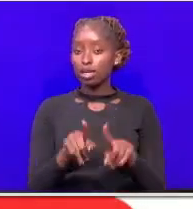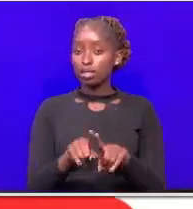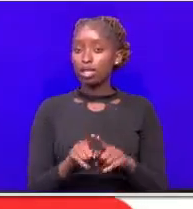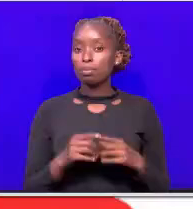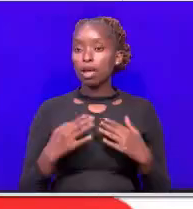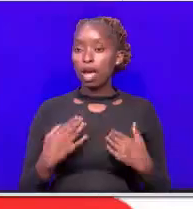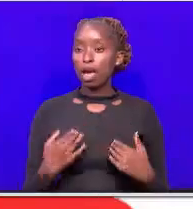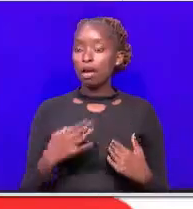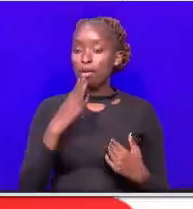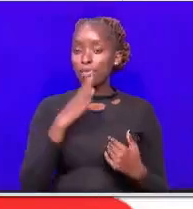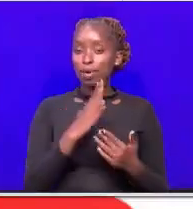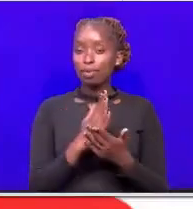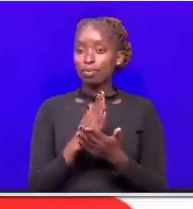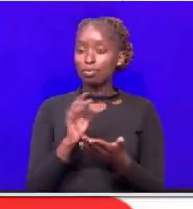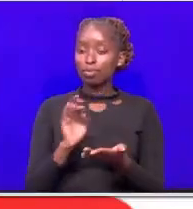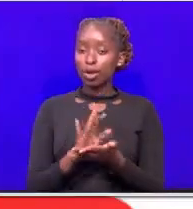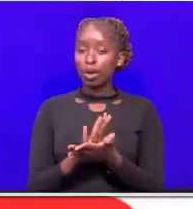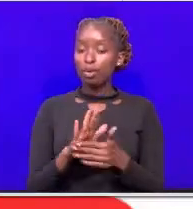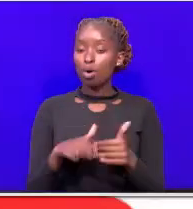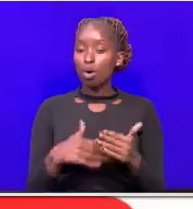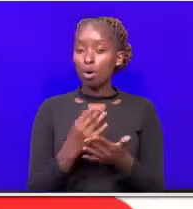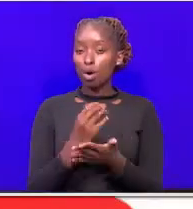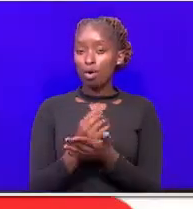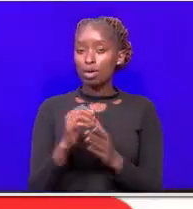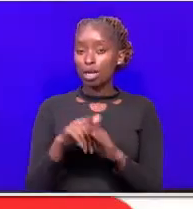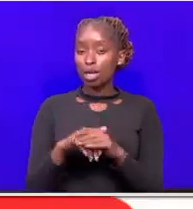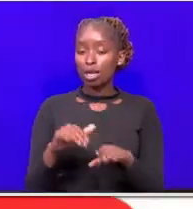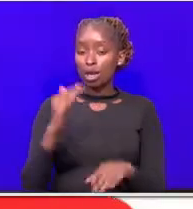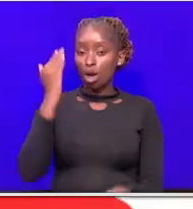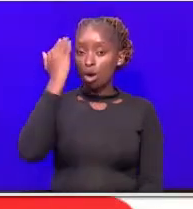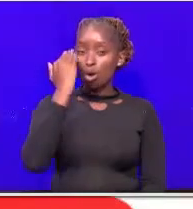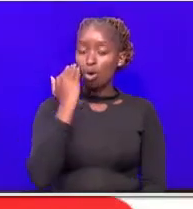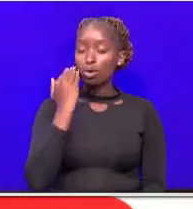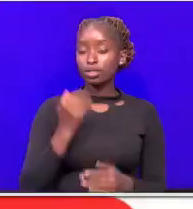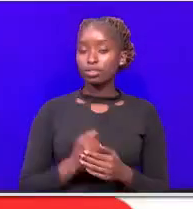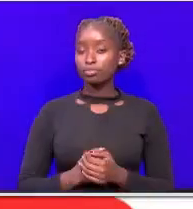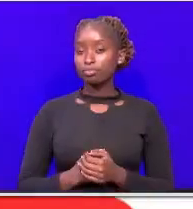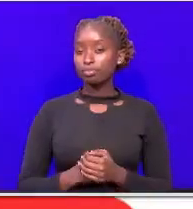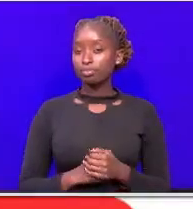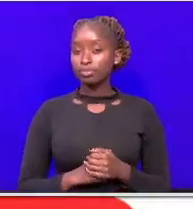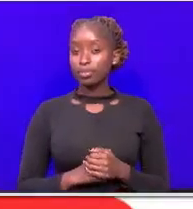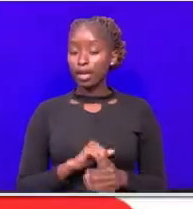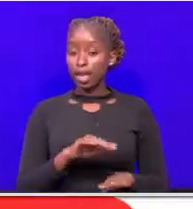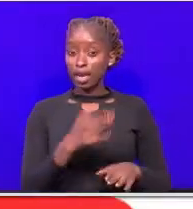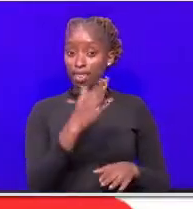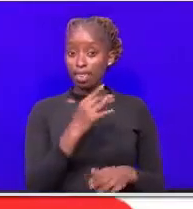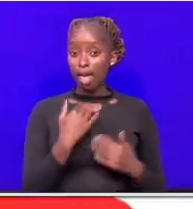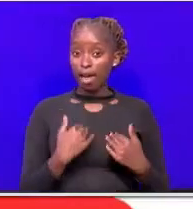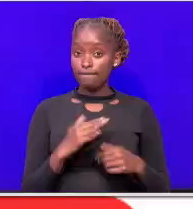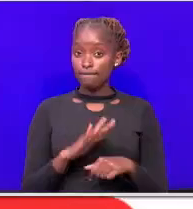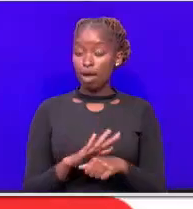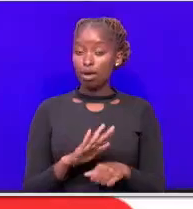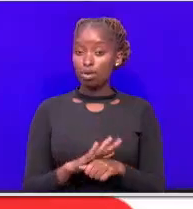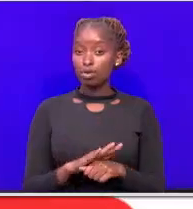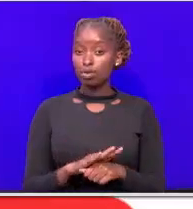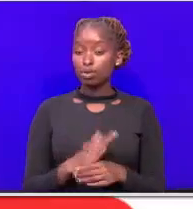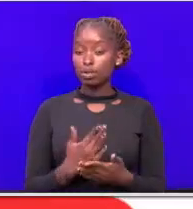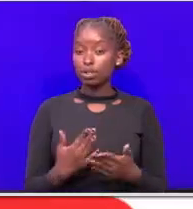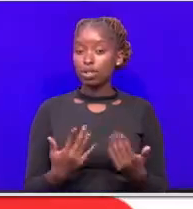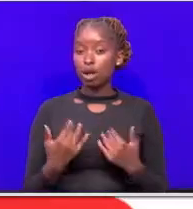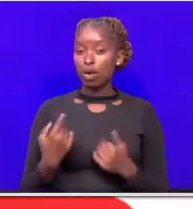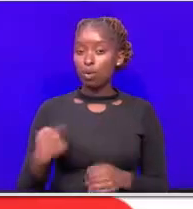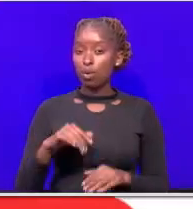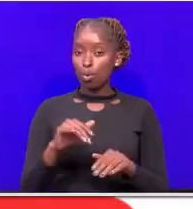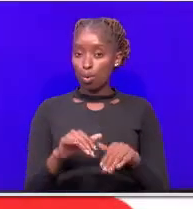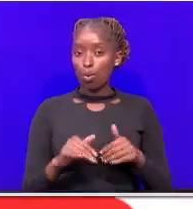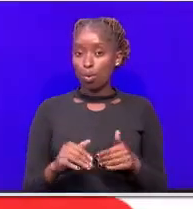elections by courts. Like in our area, we really have a lot of population, and therefore we are waiting for the boundary limitations for us to be able to increase